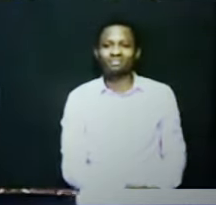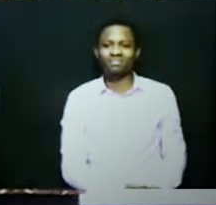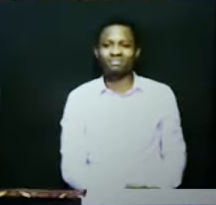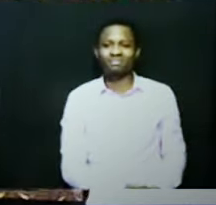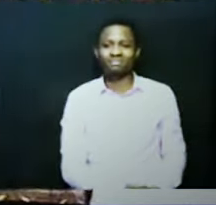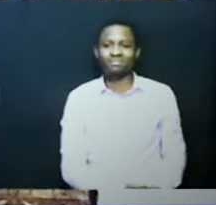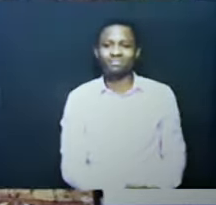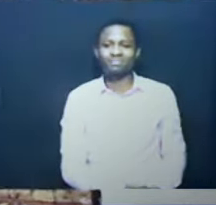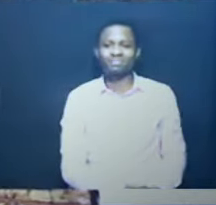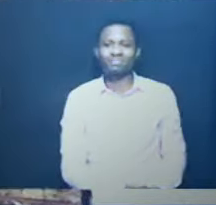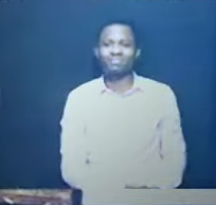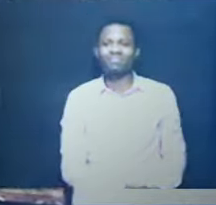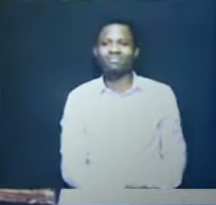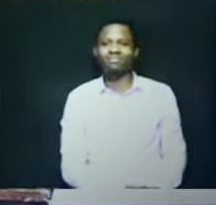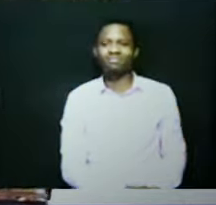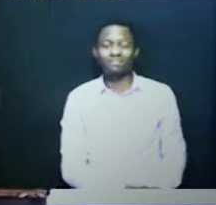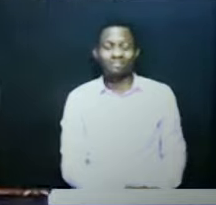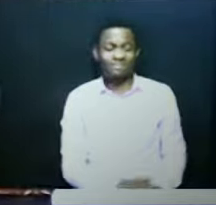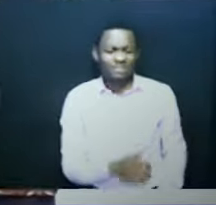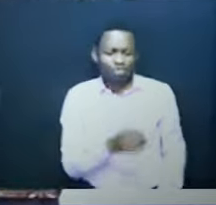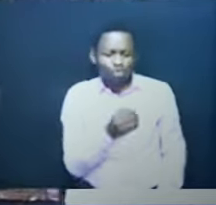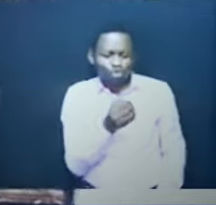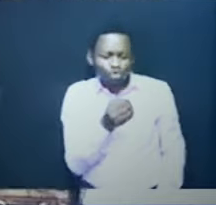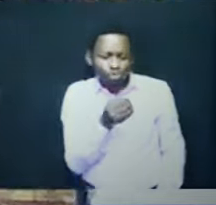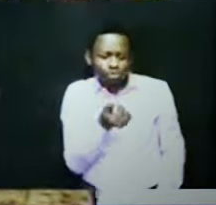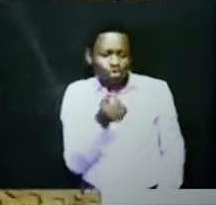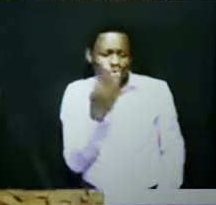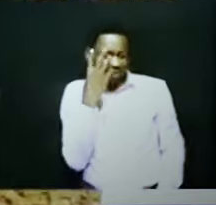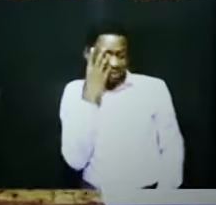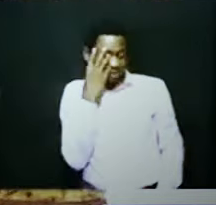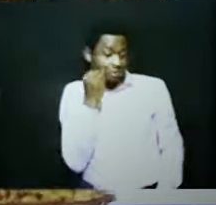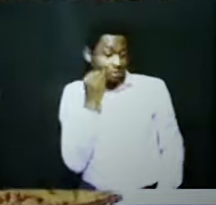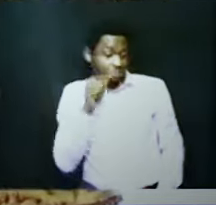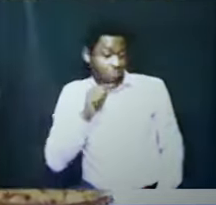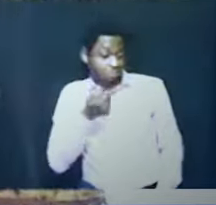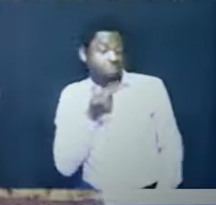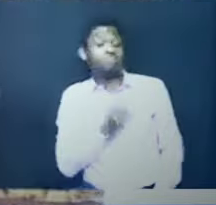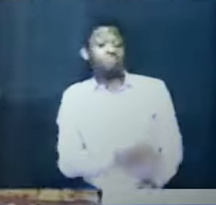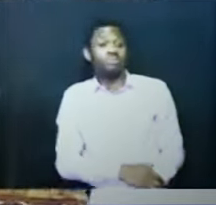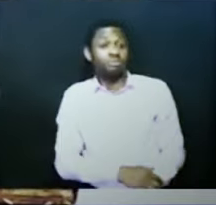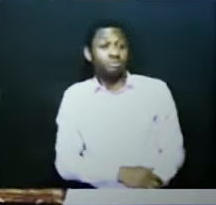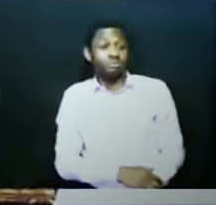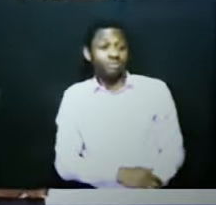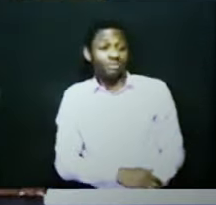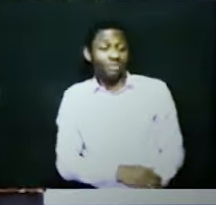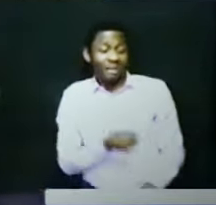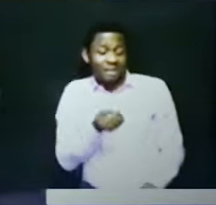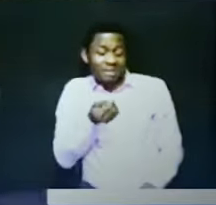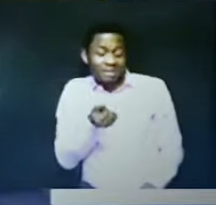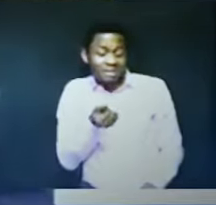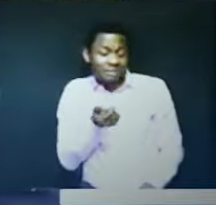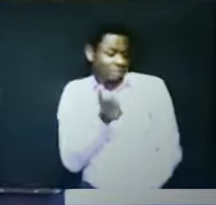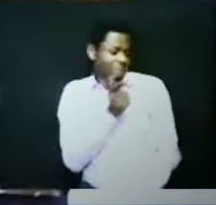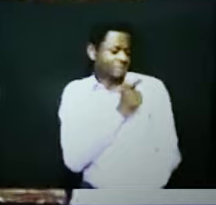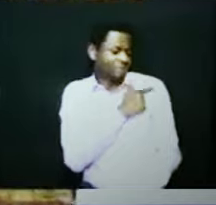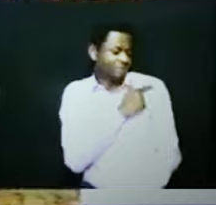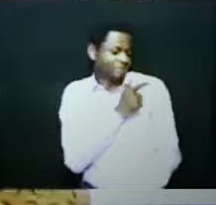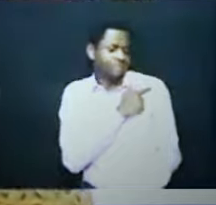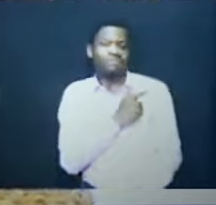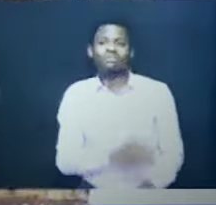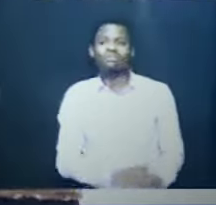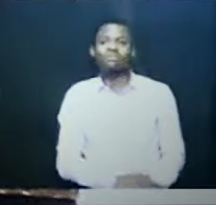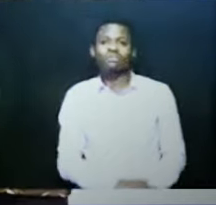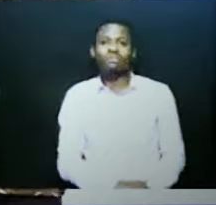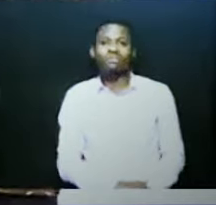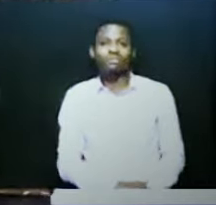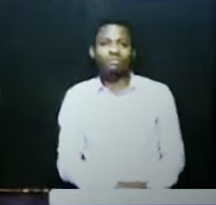achirimukafo a little sleep come on. A little slumber. Come on.